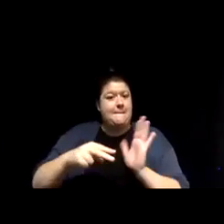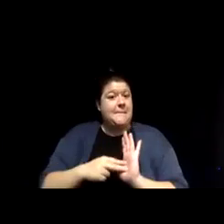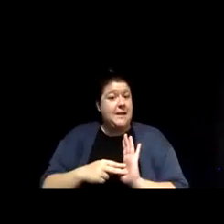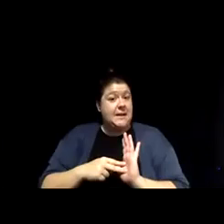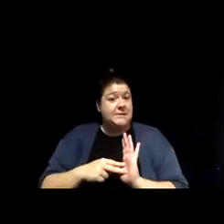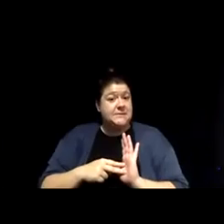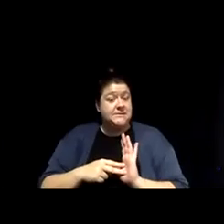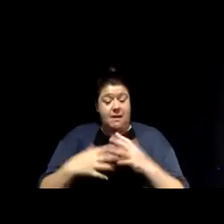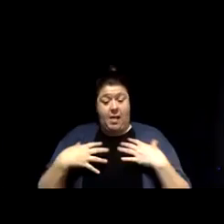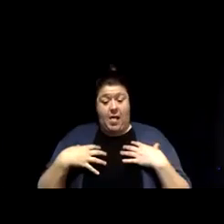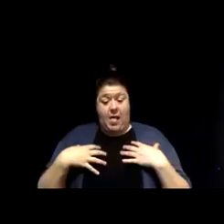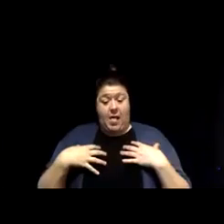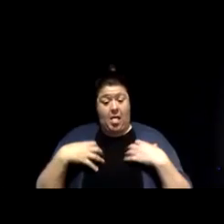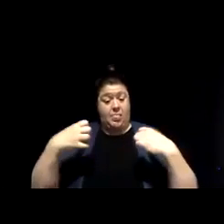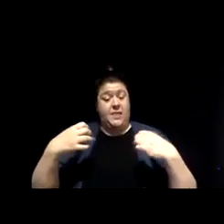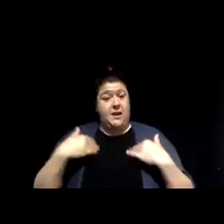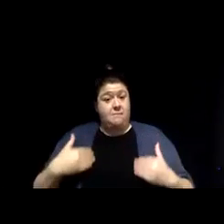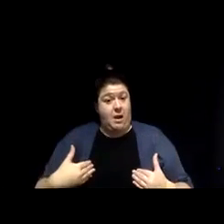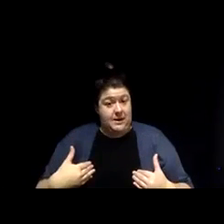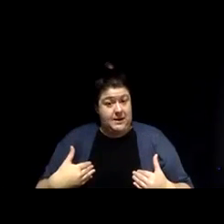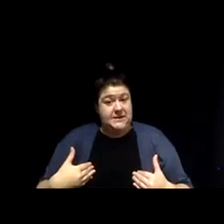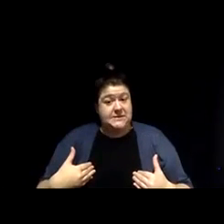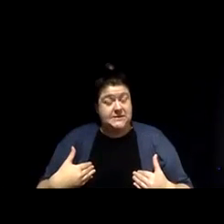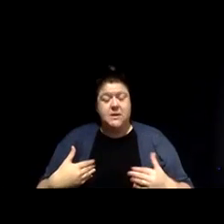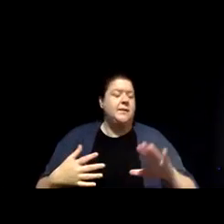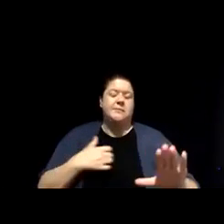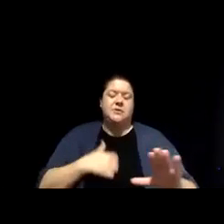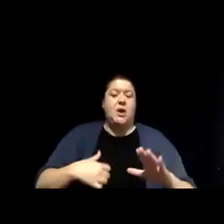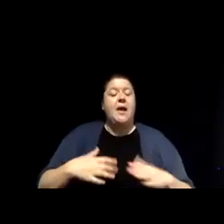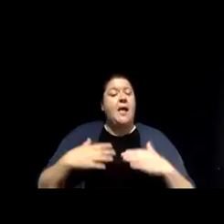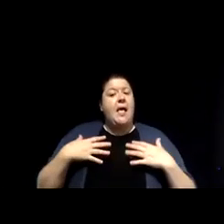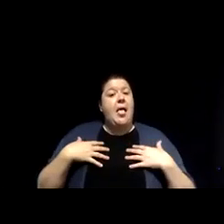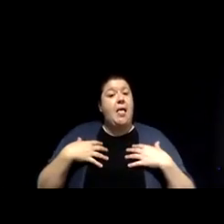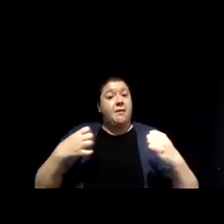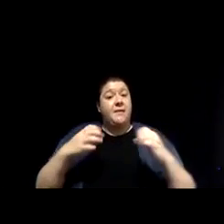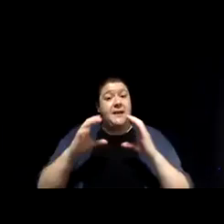healthy cells are attacking, or